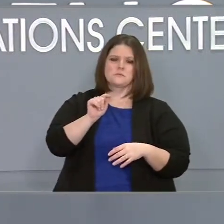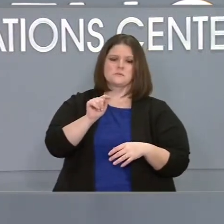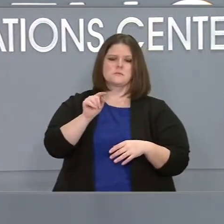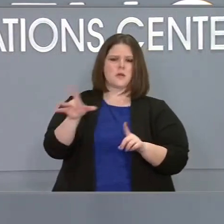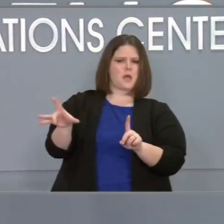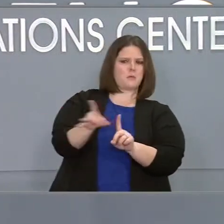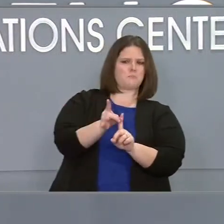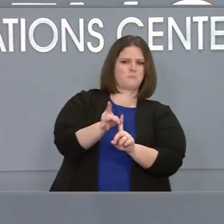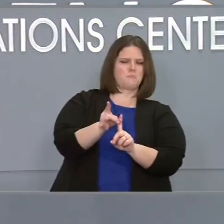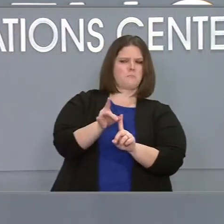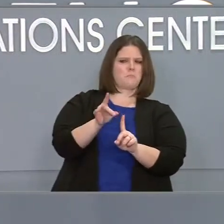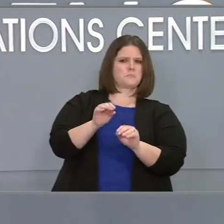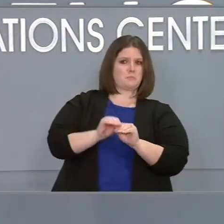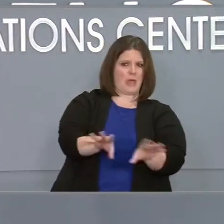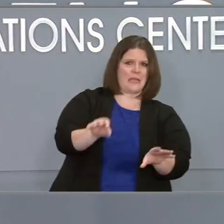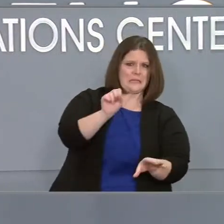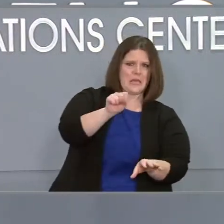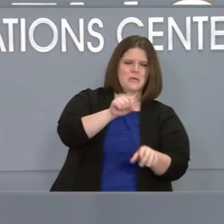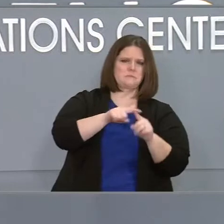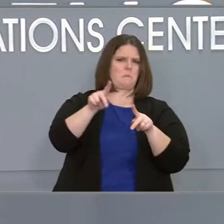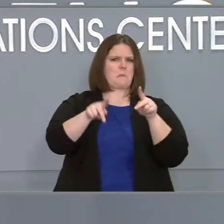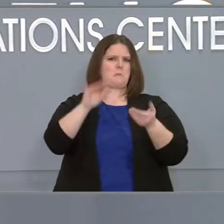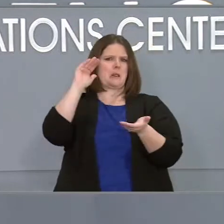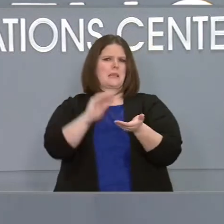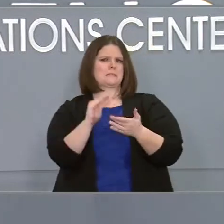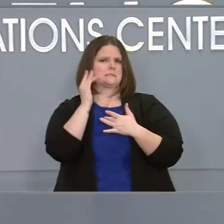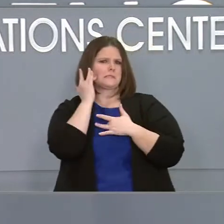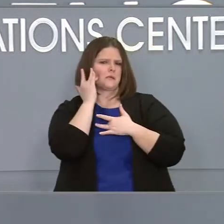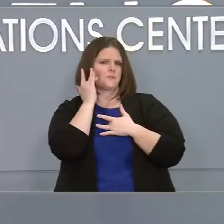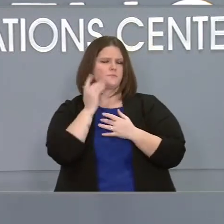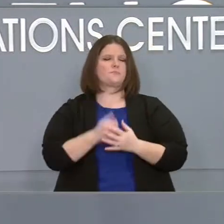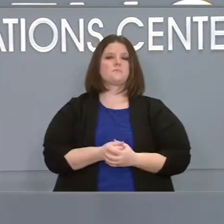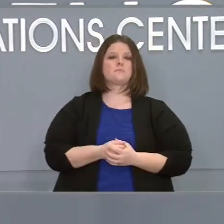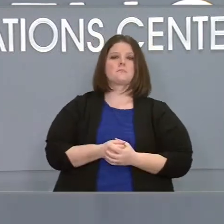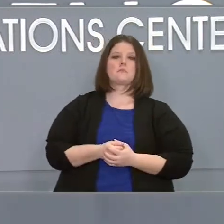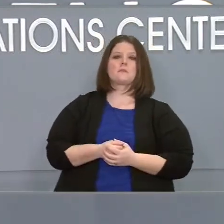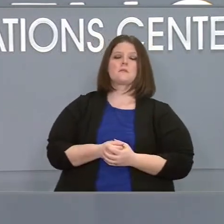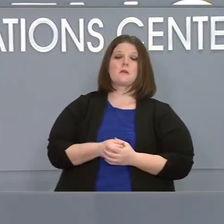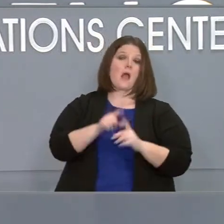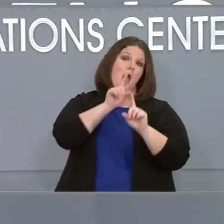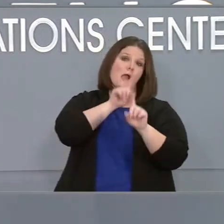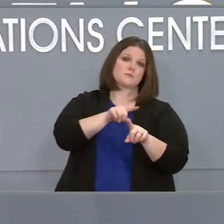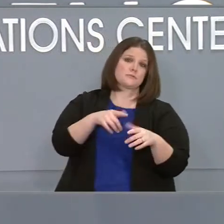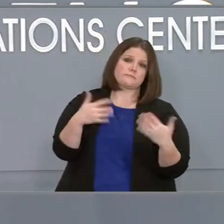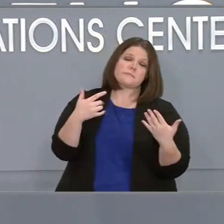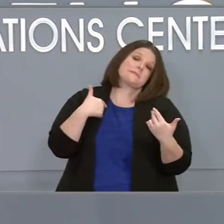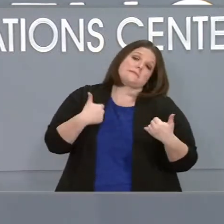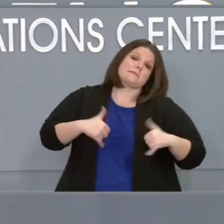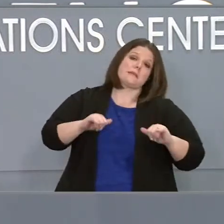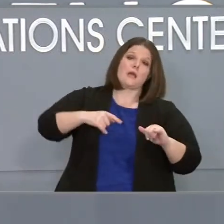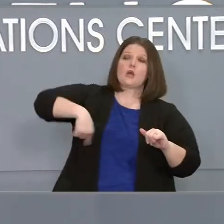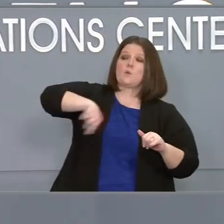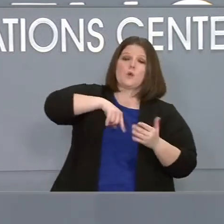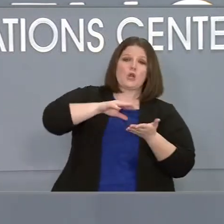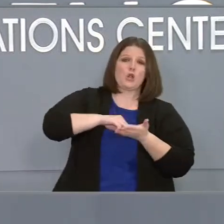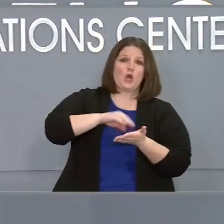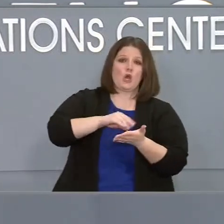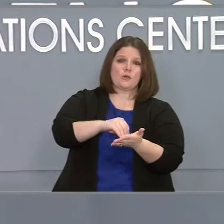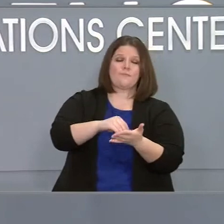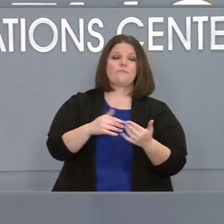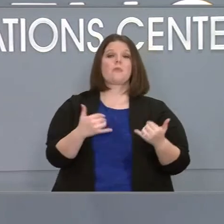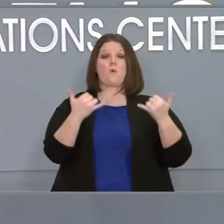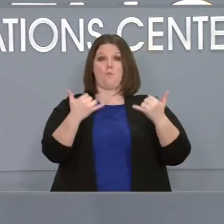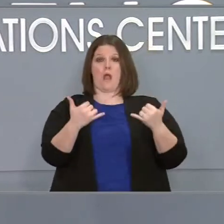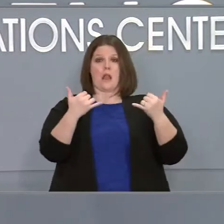sick. Well, thanks, Lynn. What I think about Omicron is that we are still learning. So what early data shows us is that it is certainly much